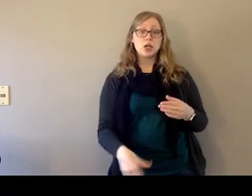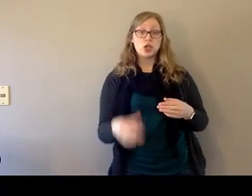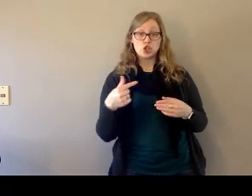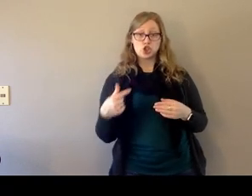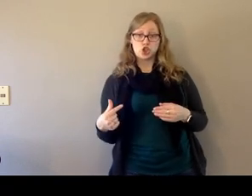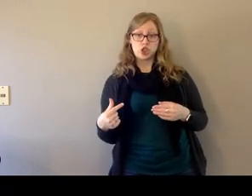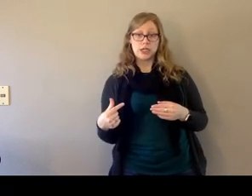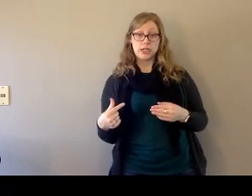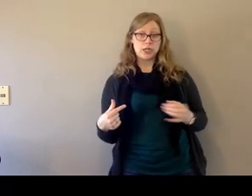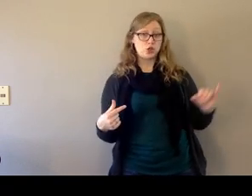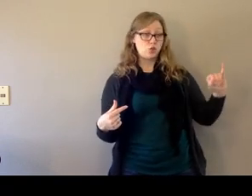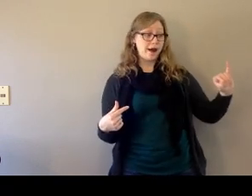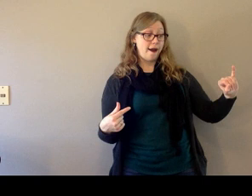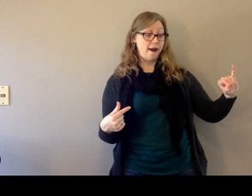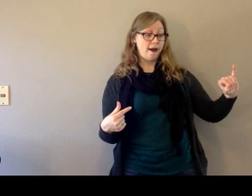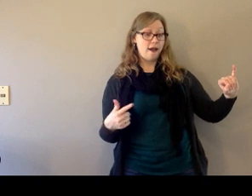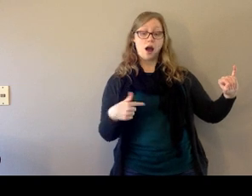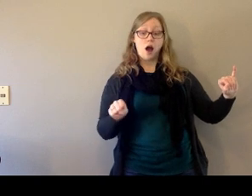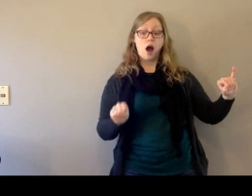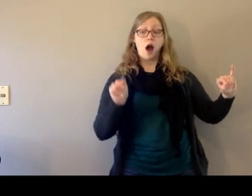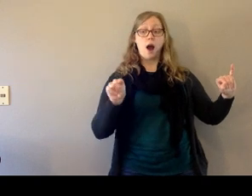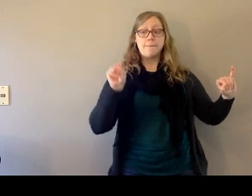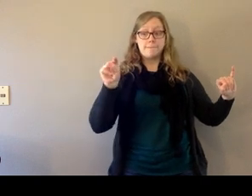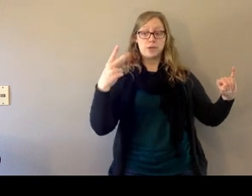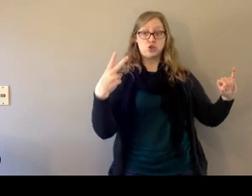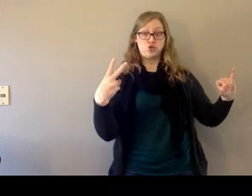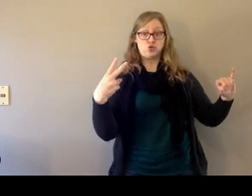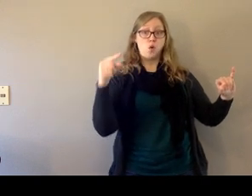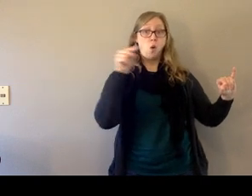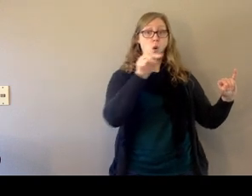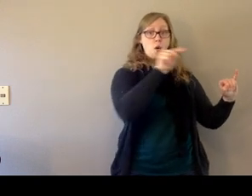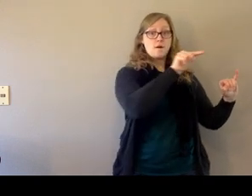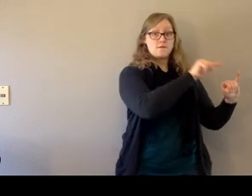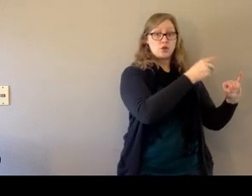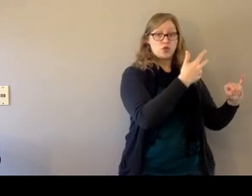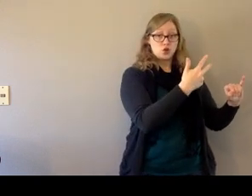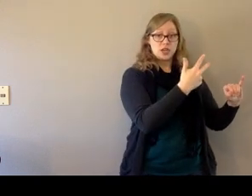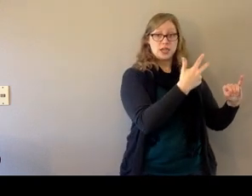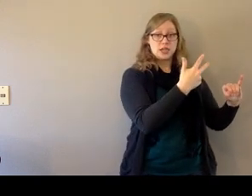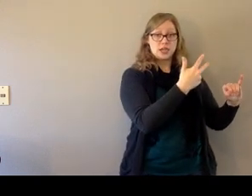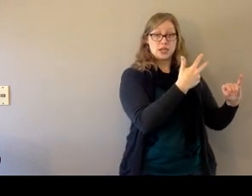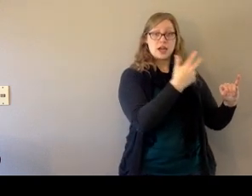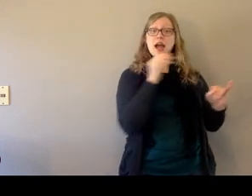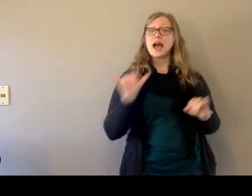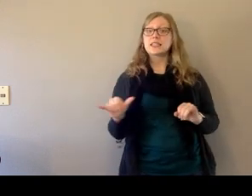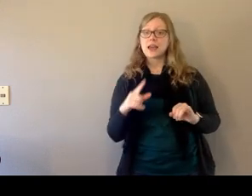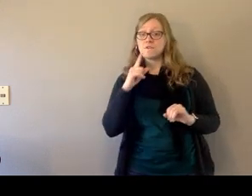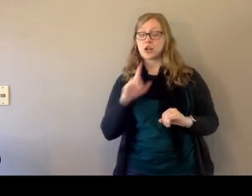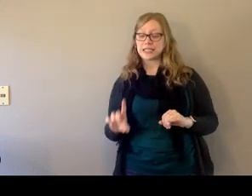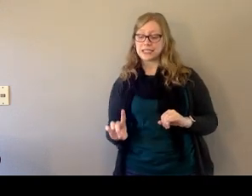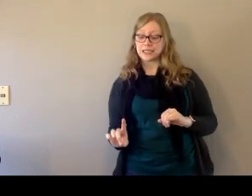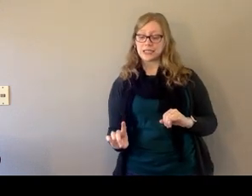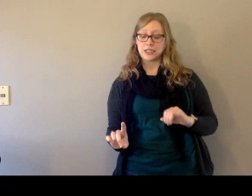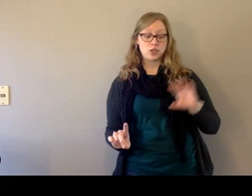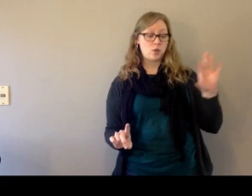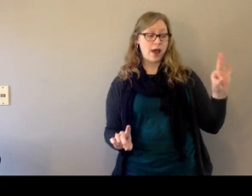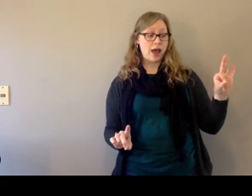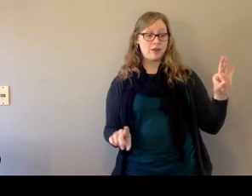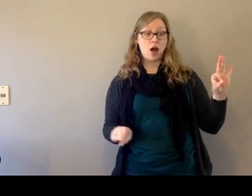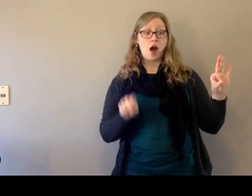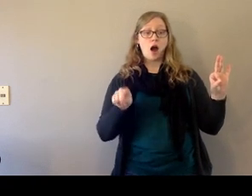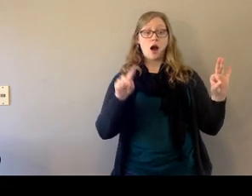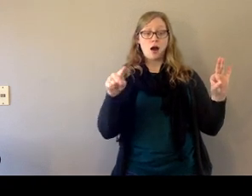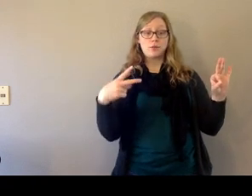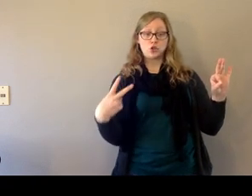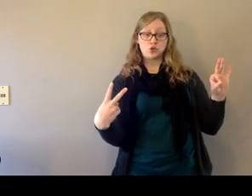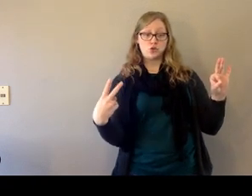2 over 3. From D to F, it's also up 2 over 3. So my change in X and my change in Y, it's going to be 2 squared plus